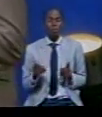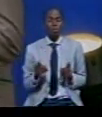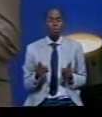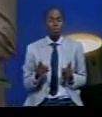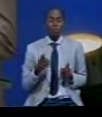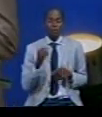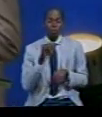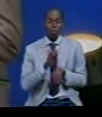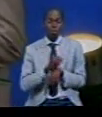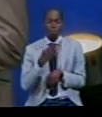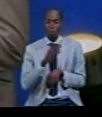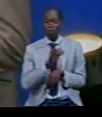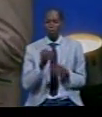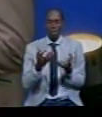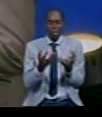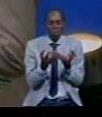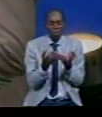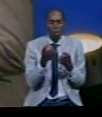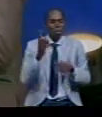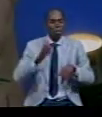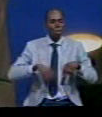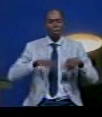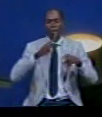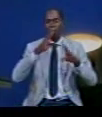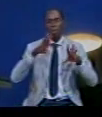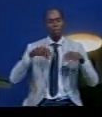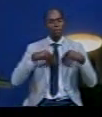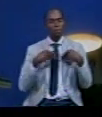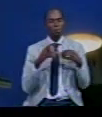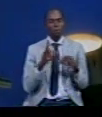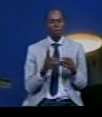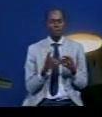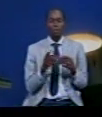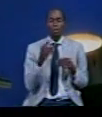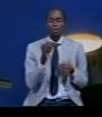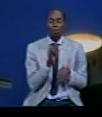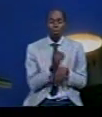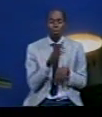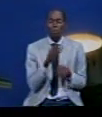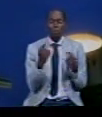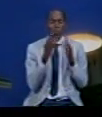cannot be appreciated. The work of a leper cannot prosper.